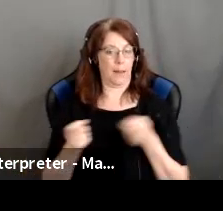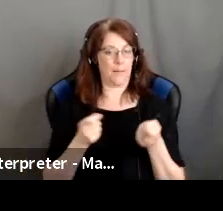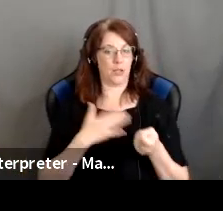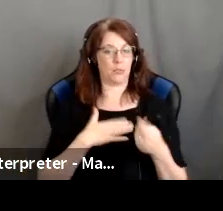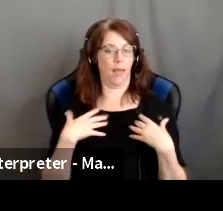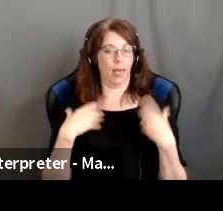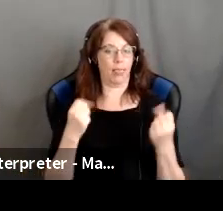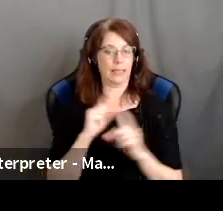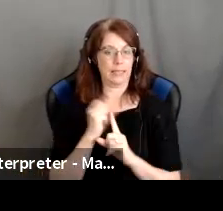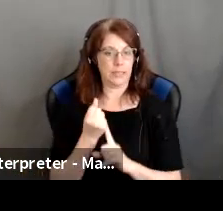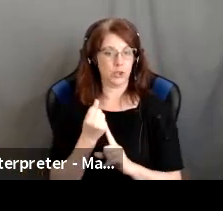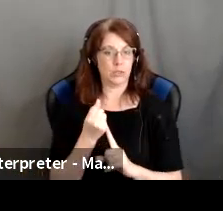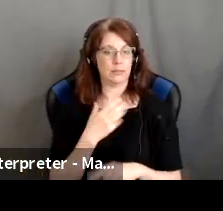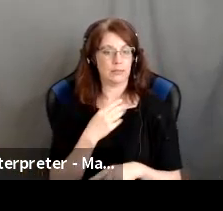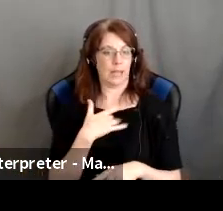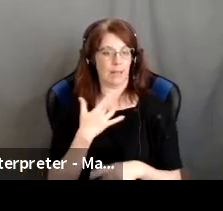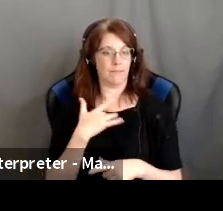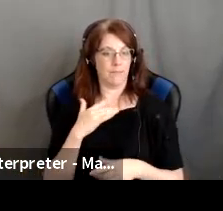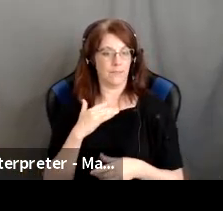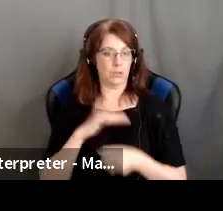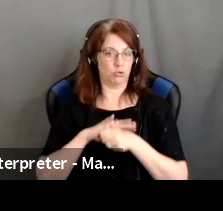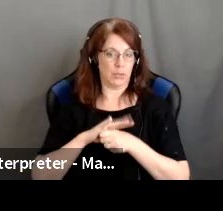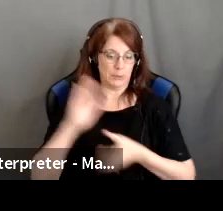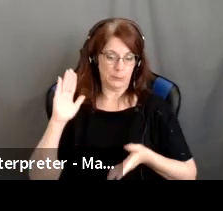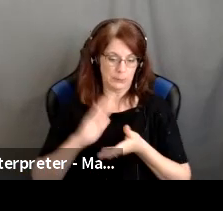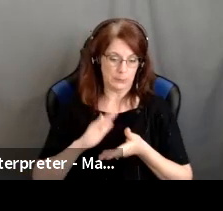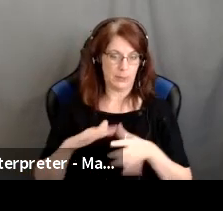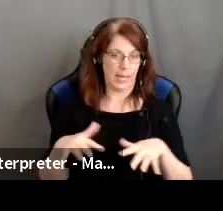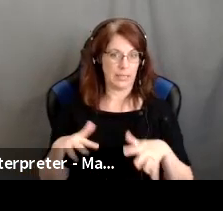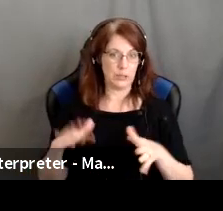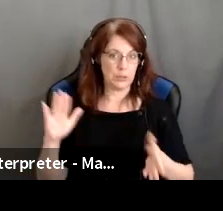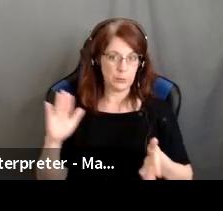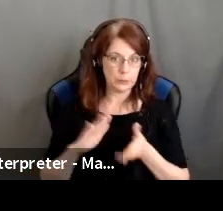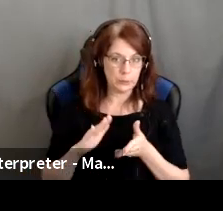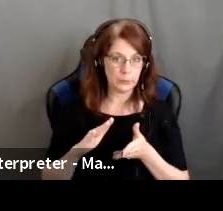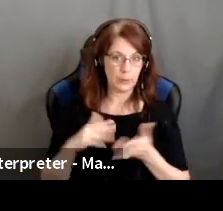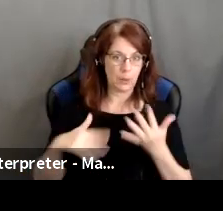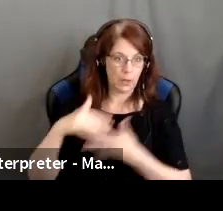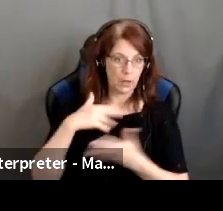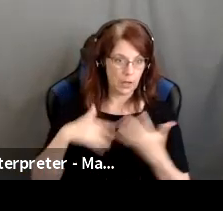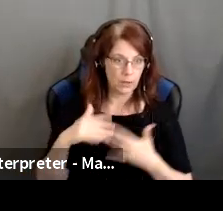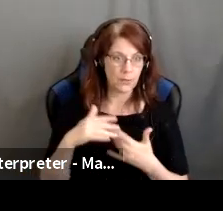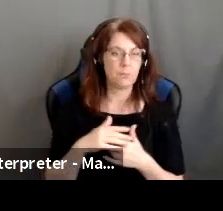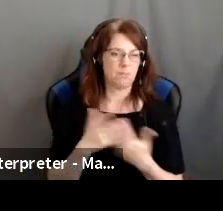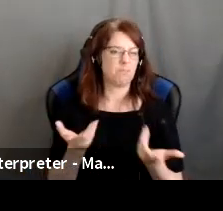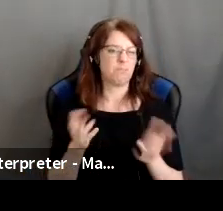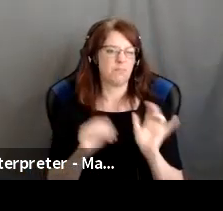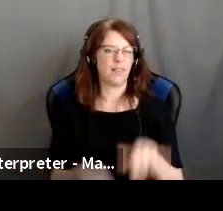I feel a little bit less stressed out and less anxious about being around other people, things like